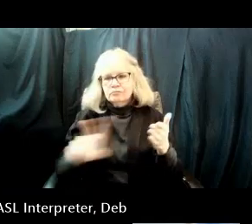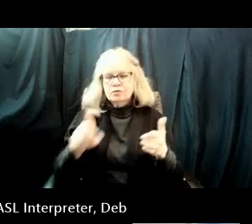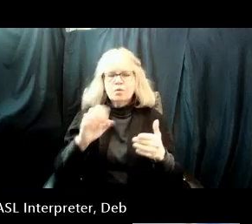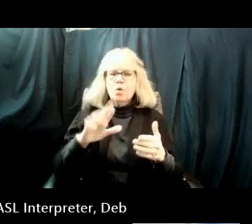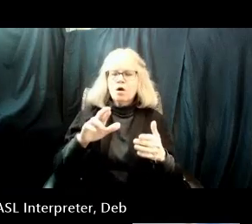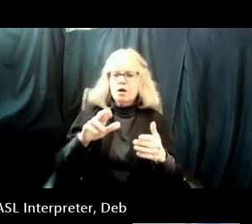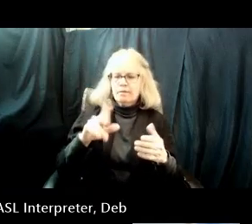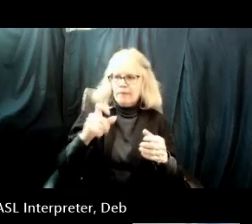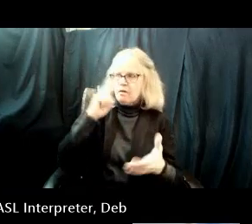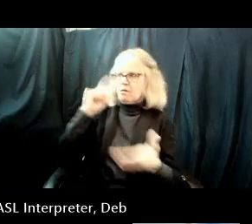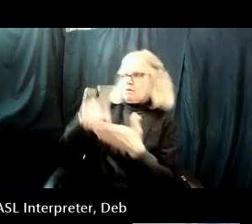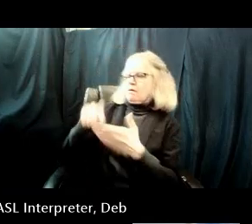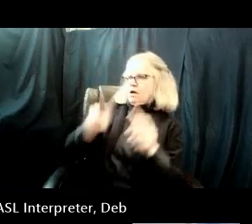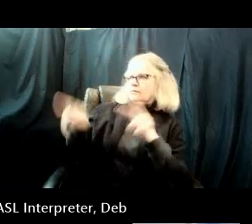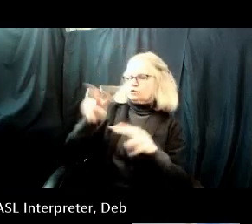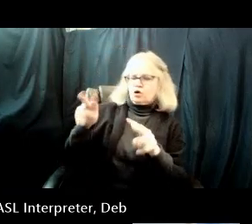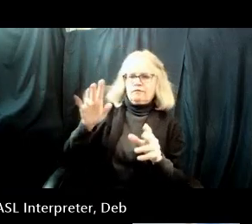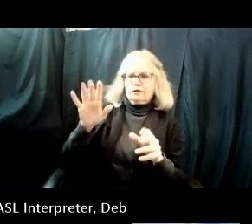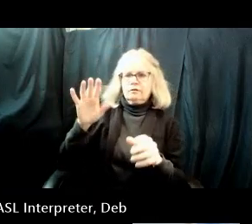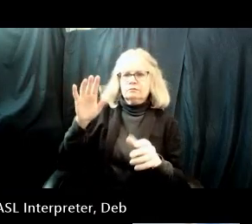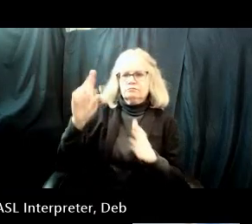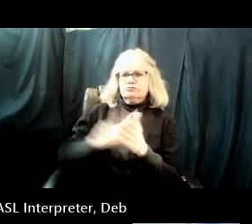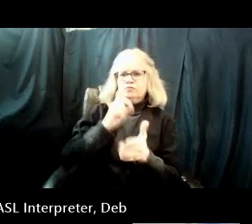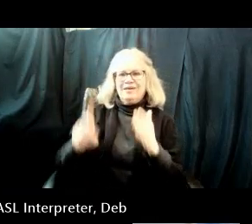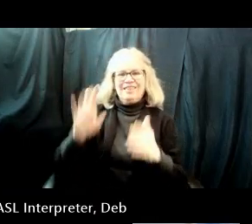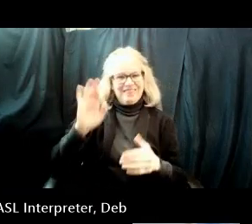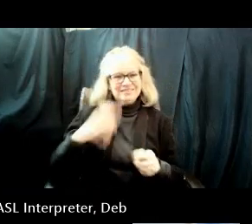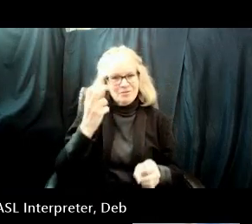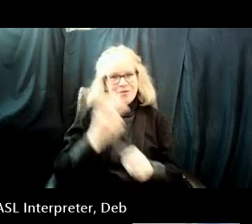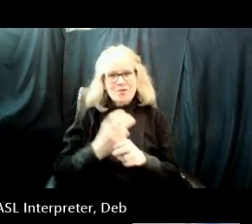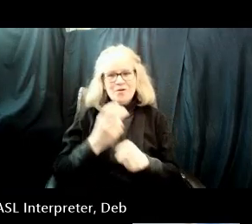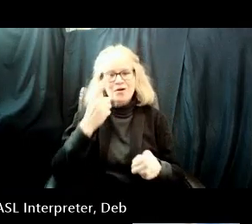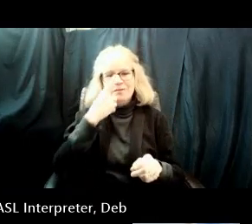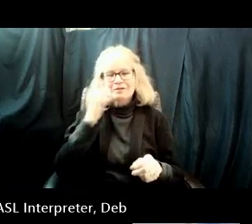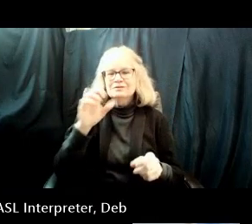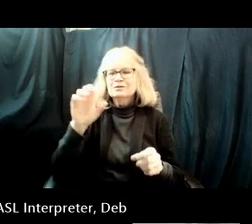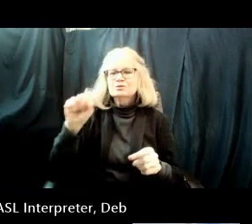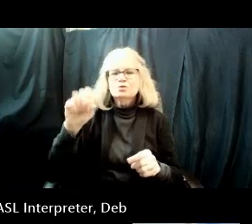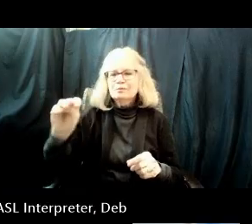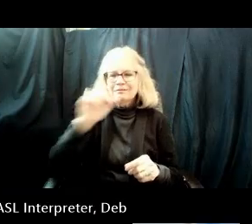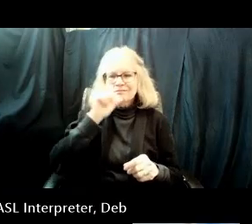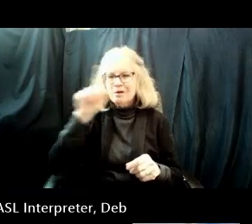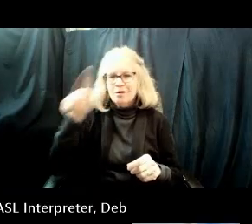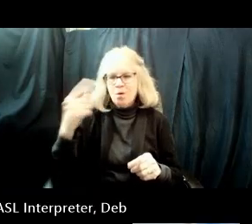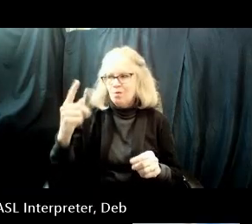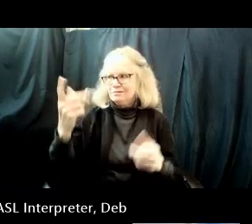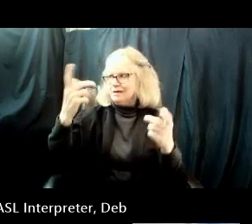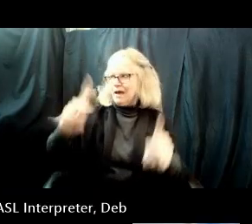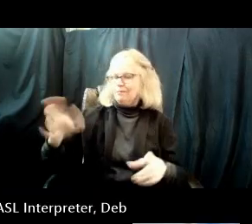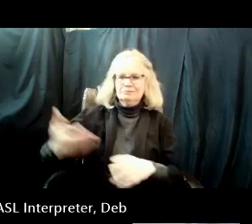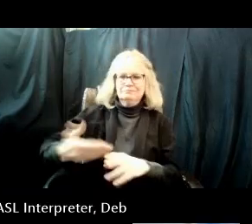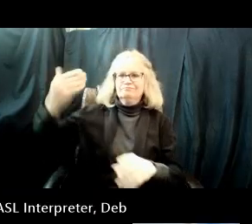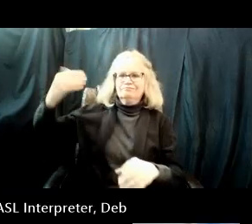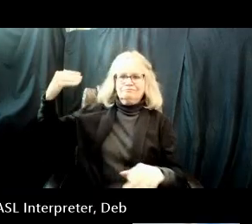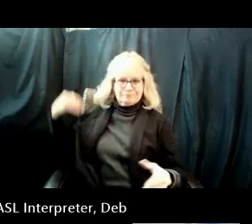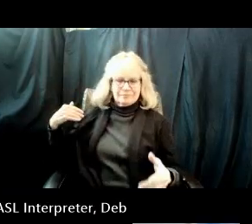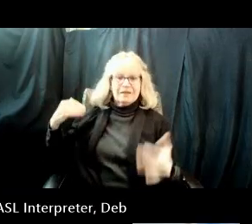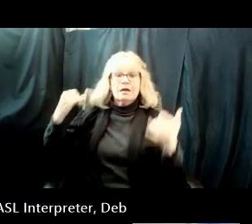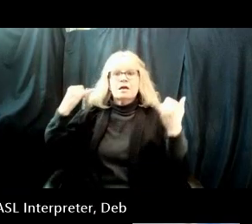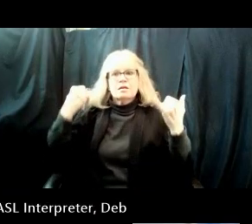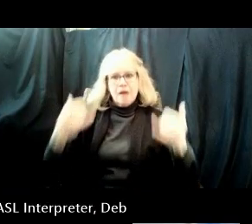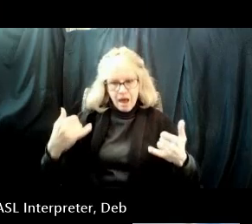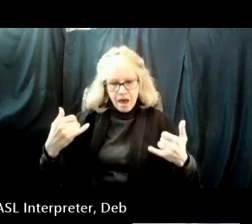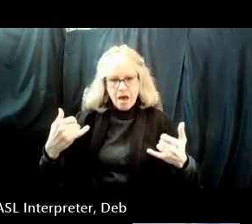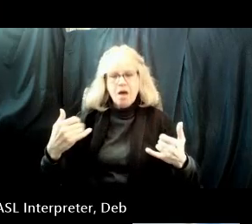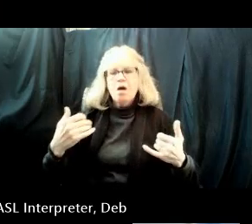And that's becoming a really difficult one because, social media didn't always exist. But now we are confronted